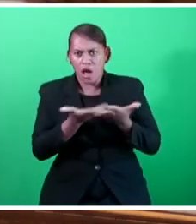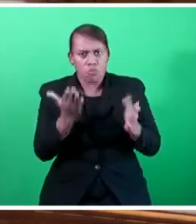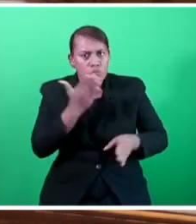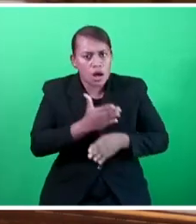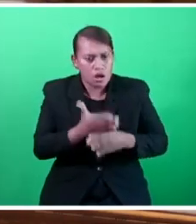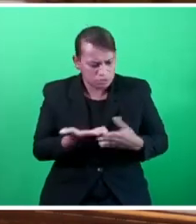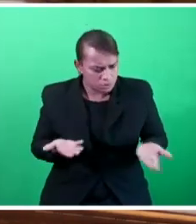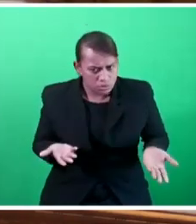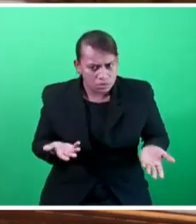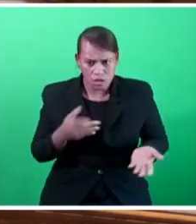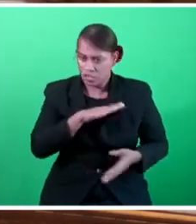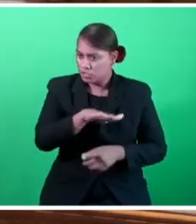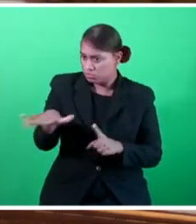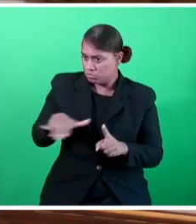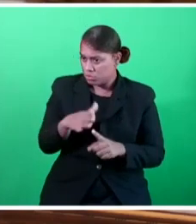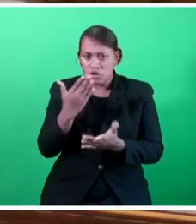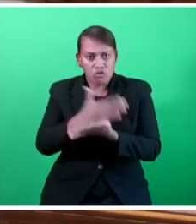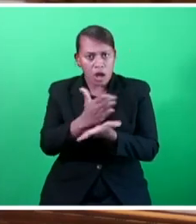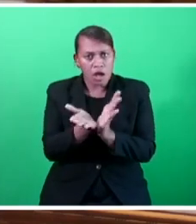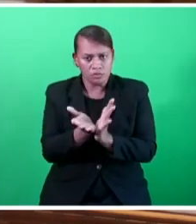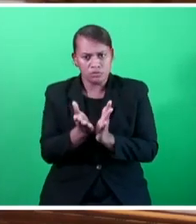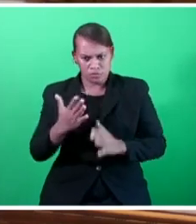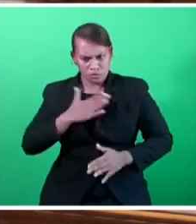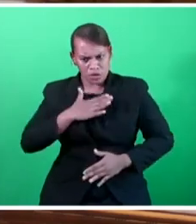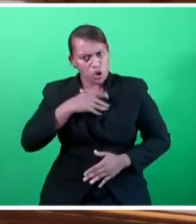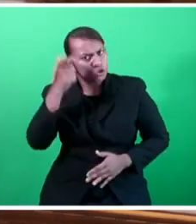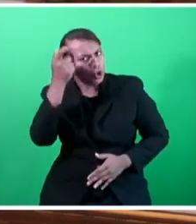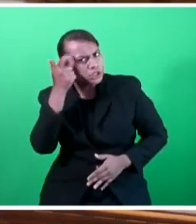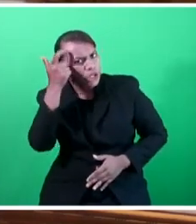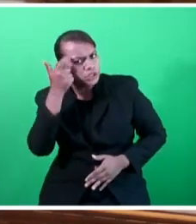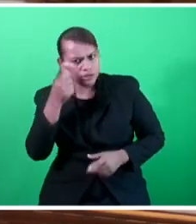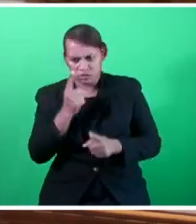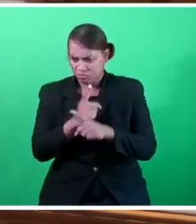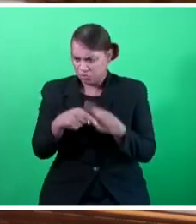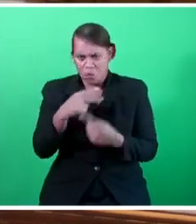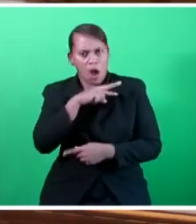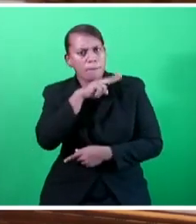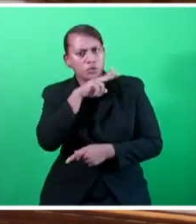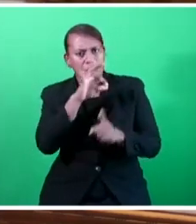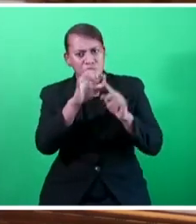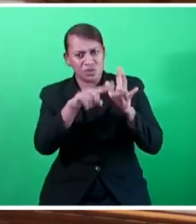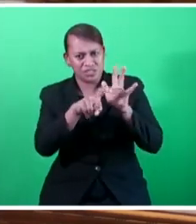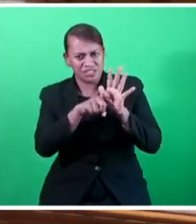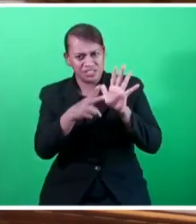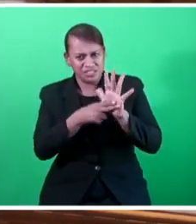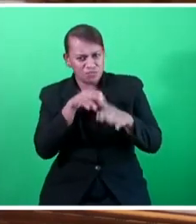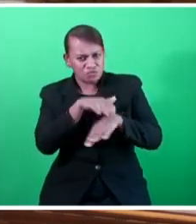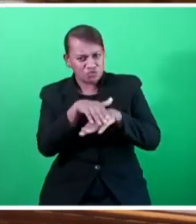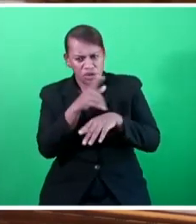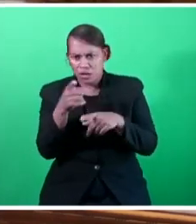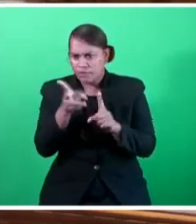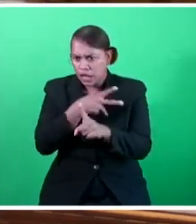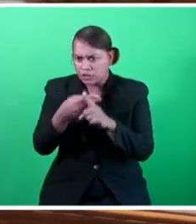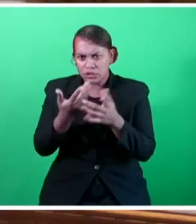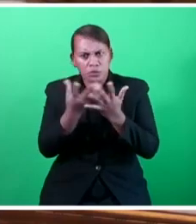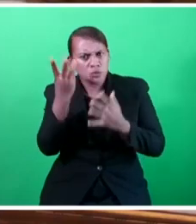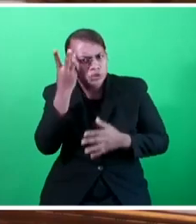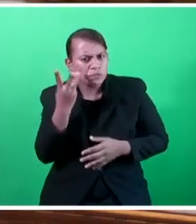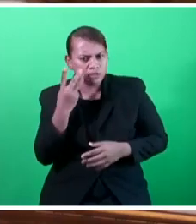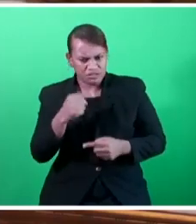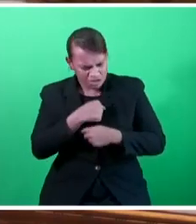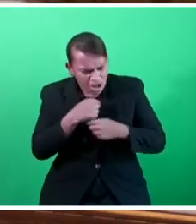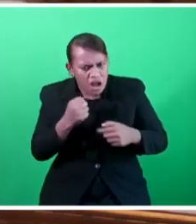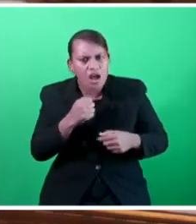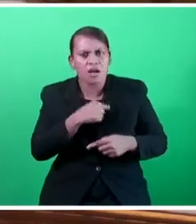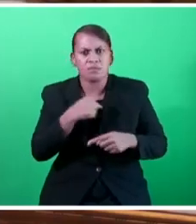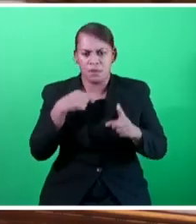my genuine concern about pornography and violence against women, join me and our Honorable Prime Minister in pursuing a real